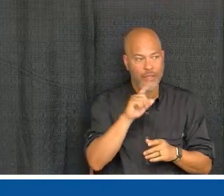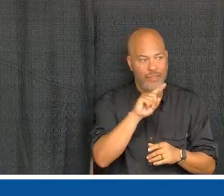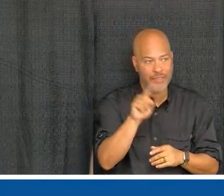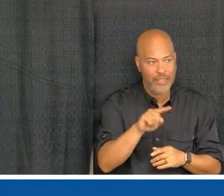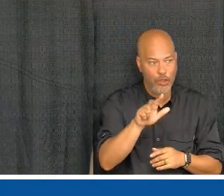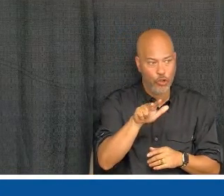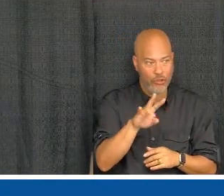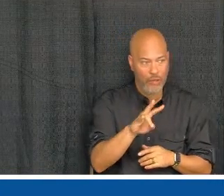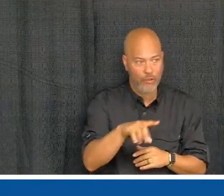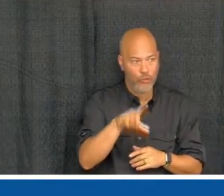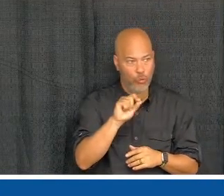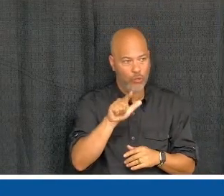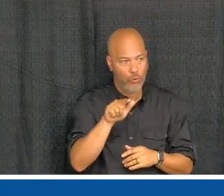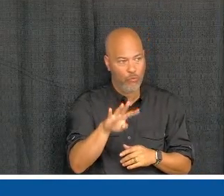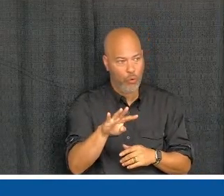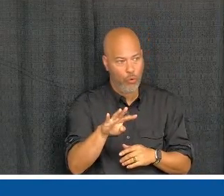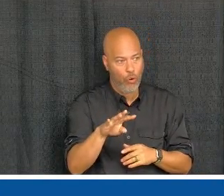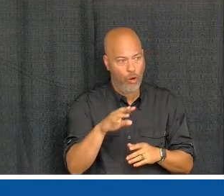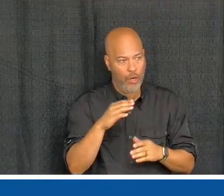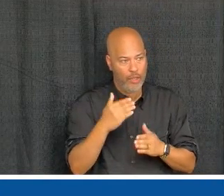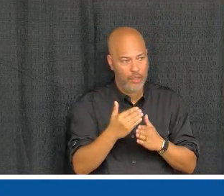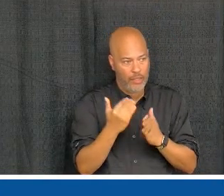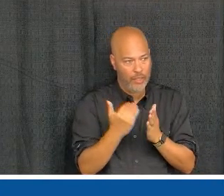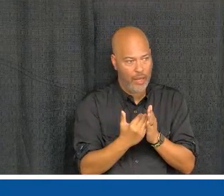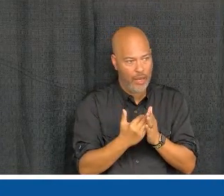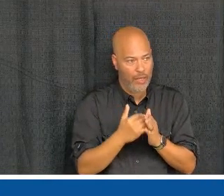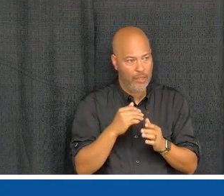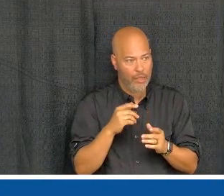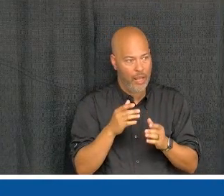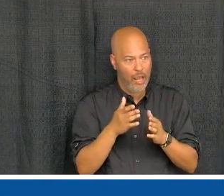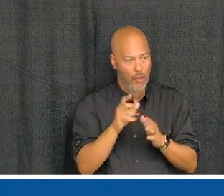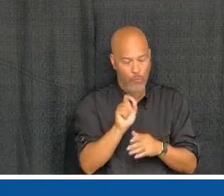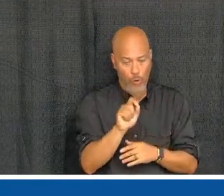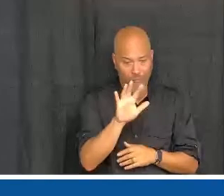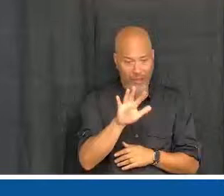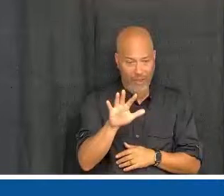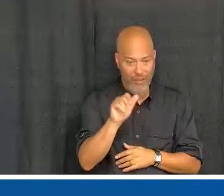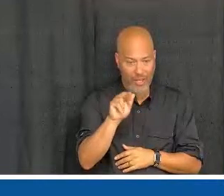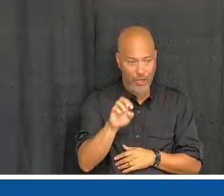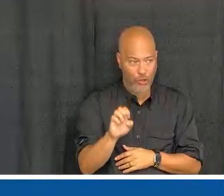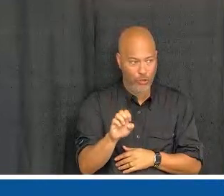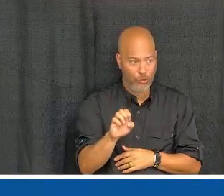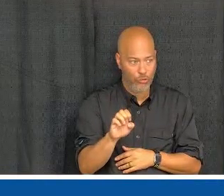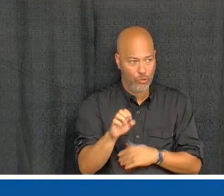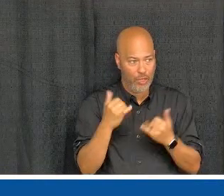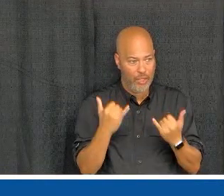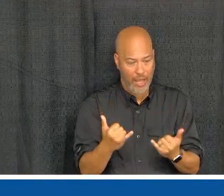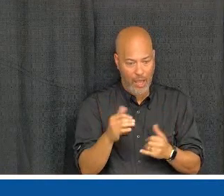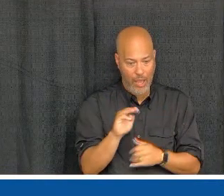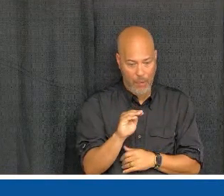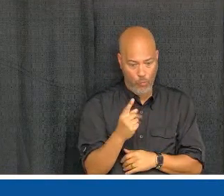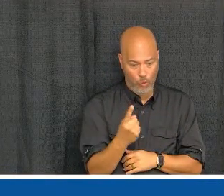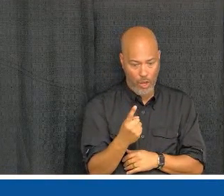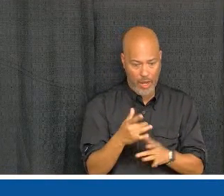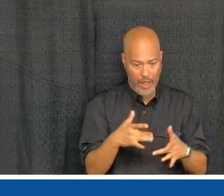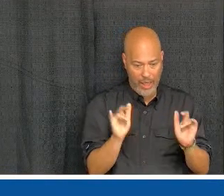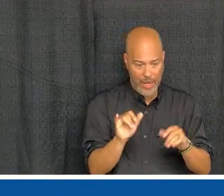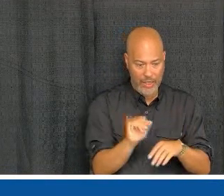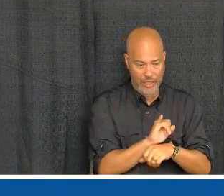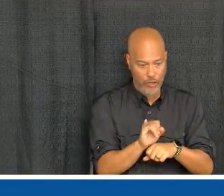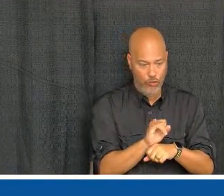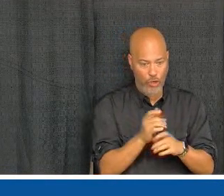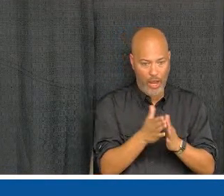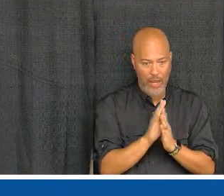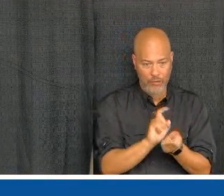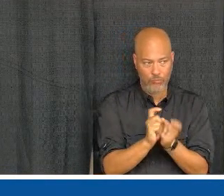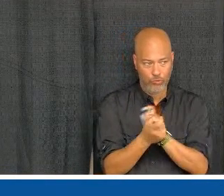Z37, 2024 is our next application. This is 0.55 acres, currently zoned M1 light industrial and